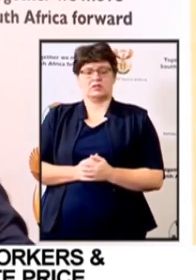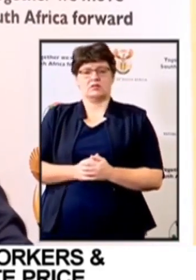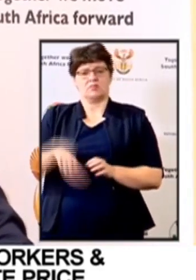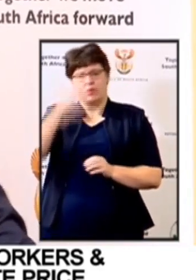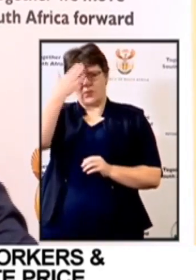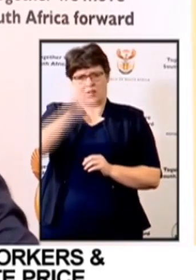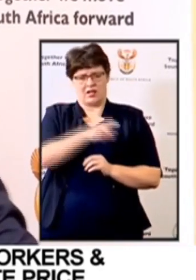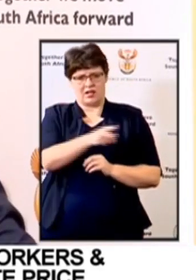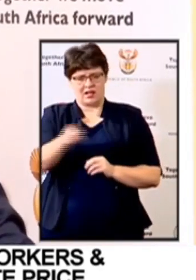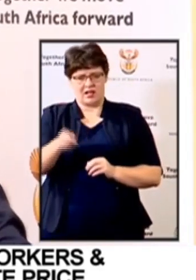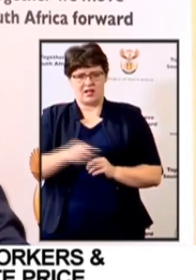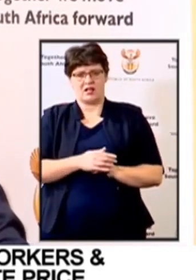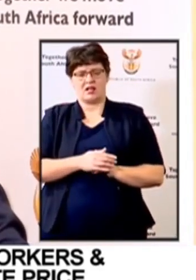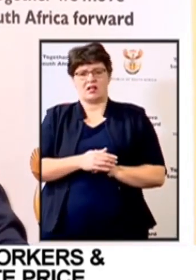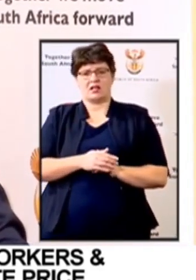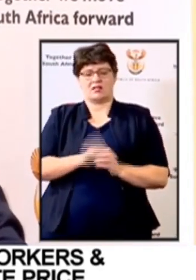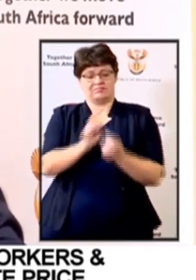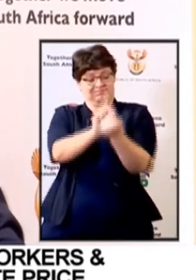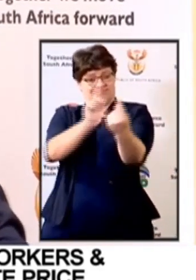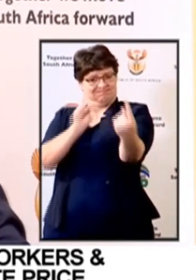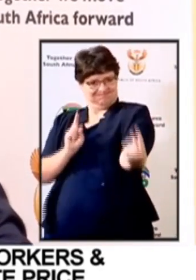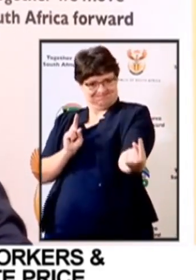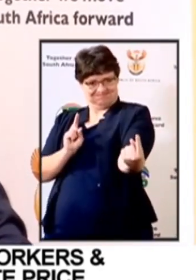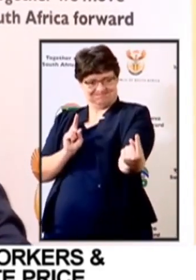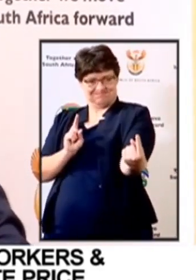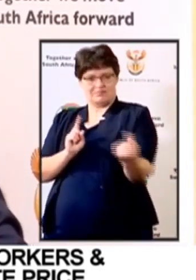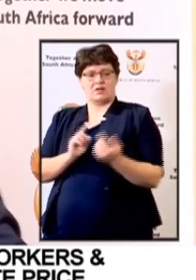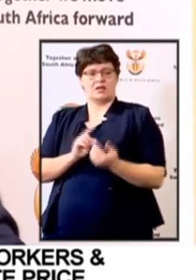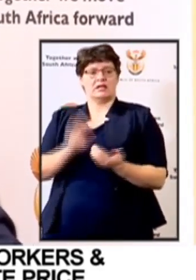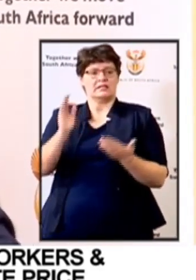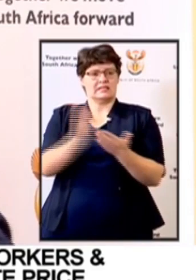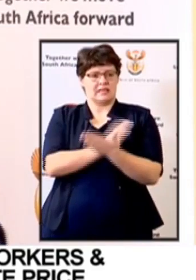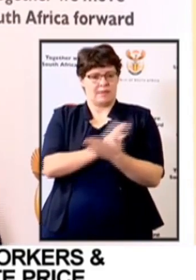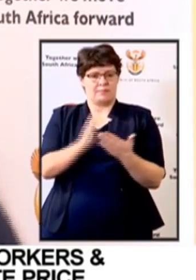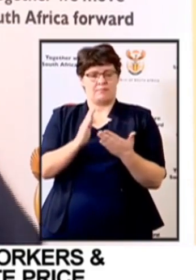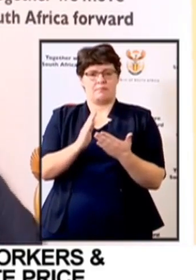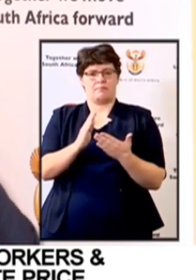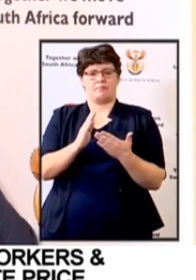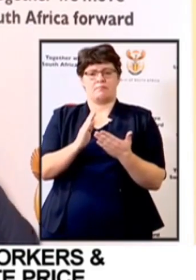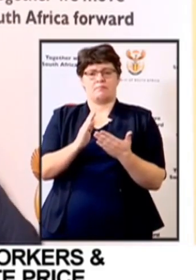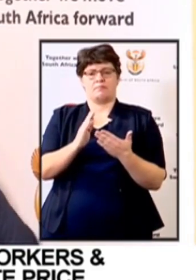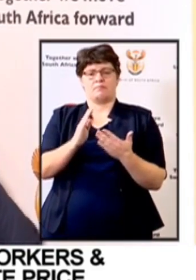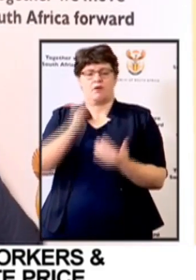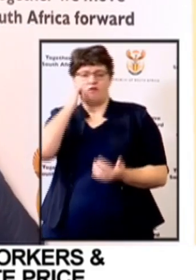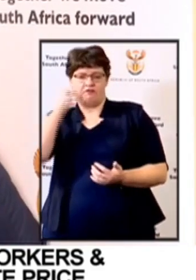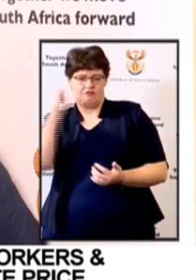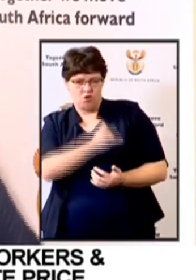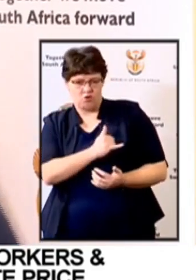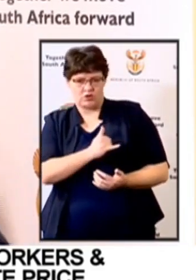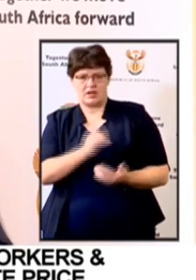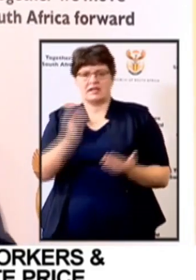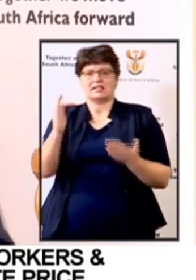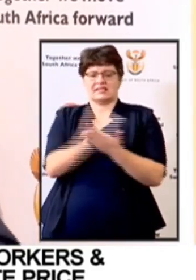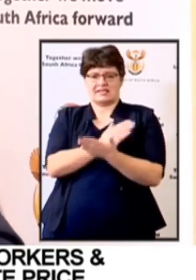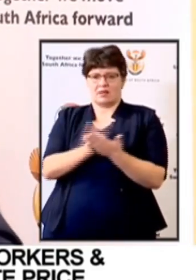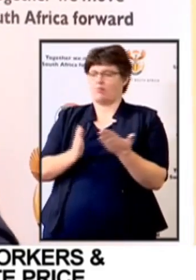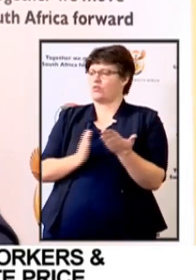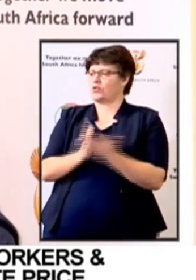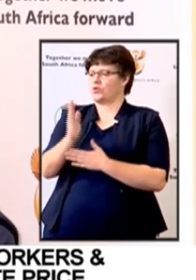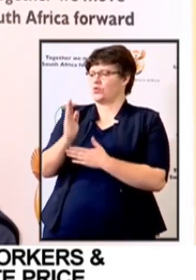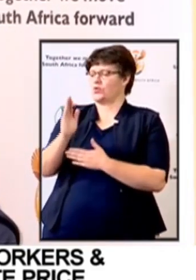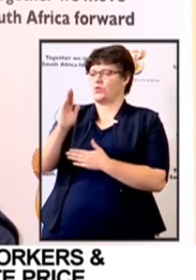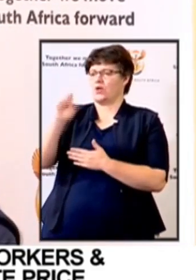are observing social distancing. Some of the journalists will be calling in and some will be communicating via